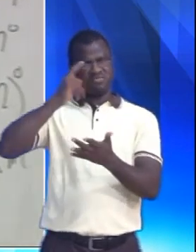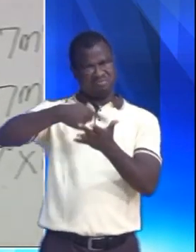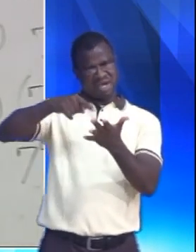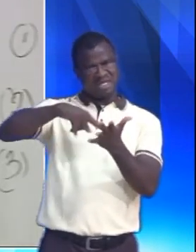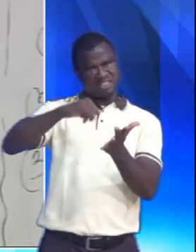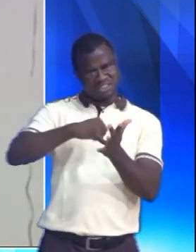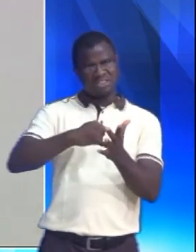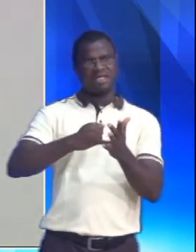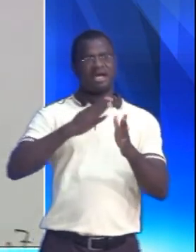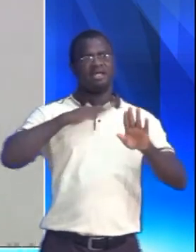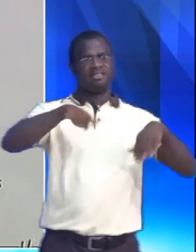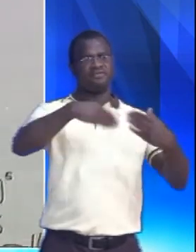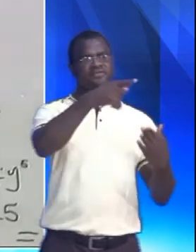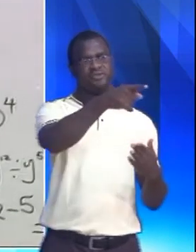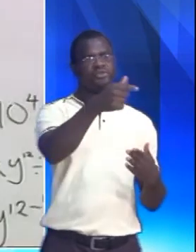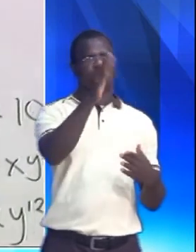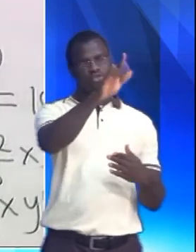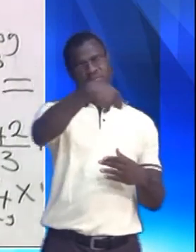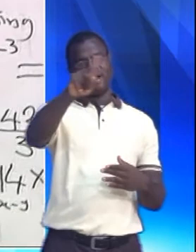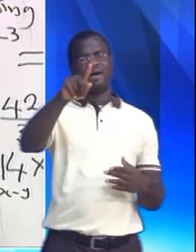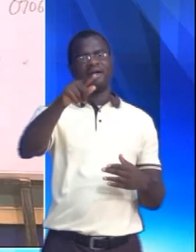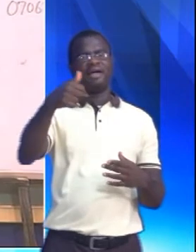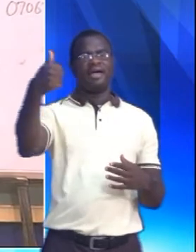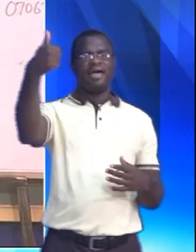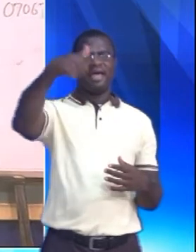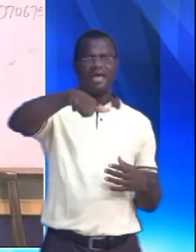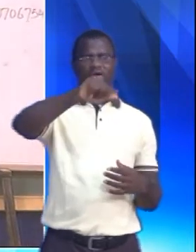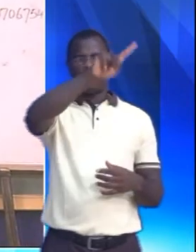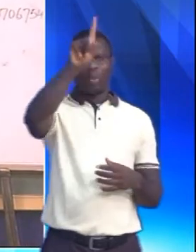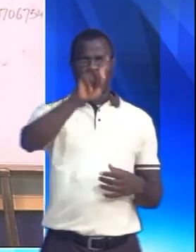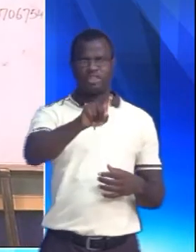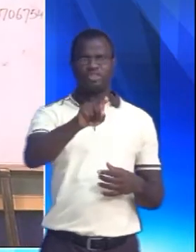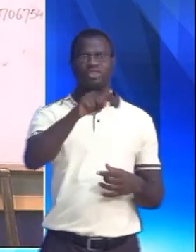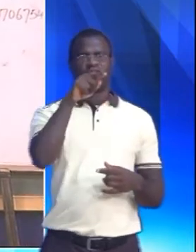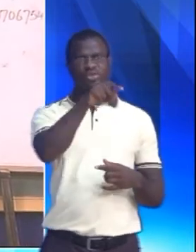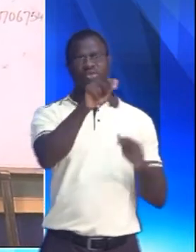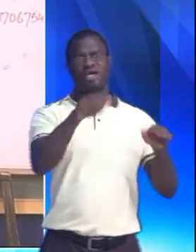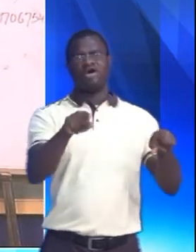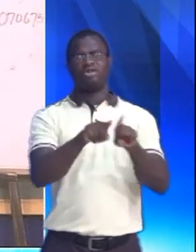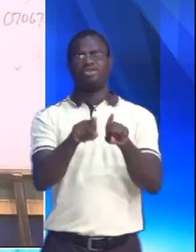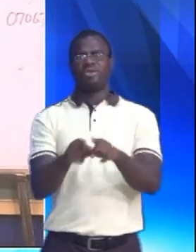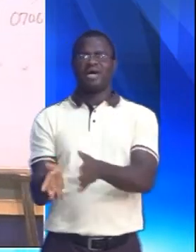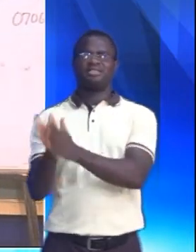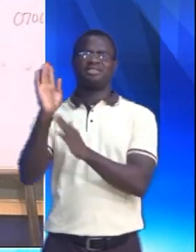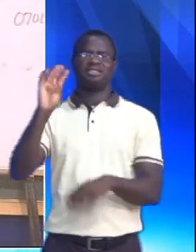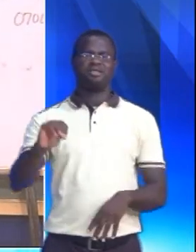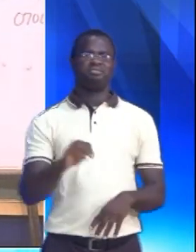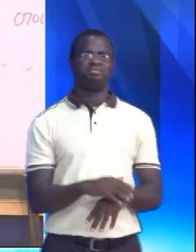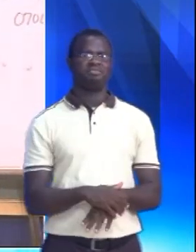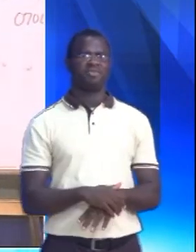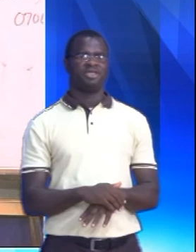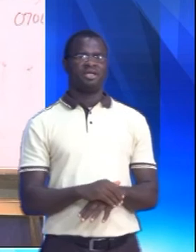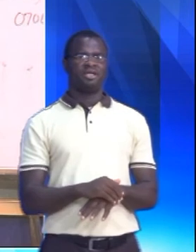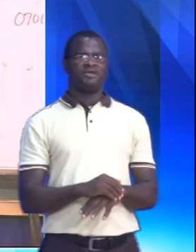NCDC, by maintaining good social distance. Wash your hands regularly